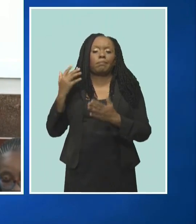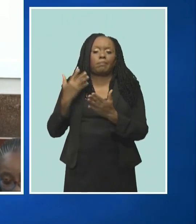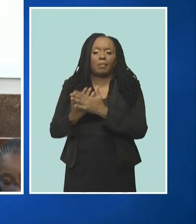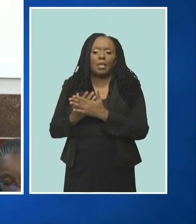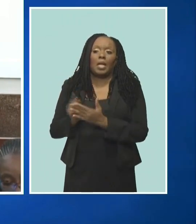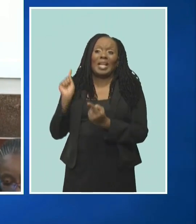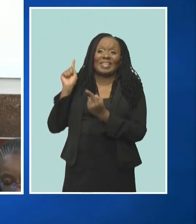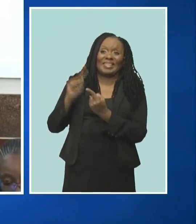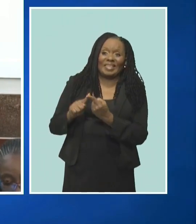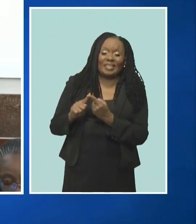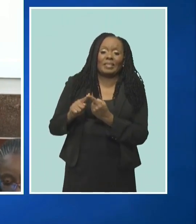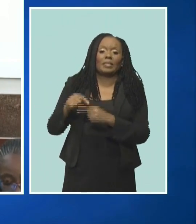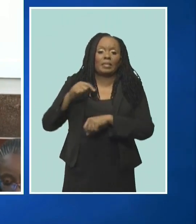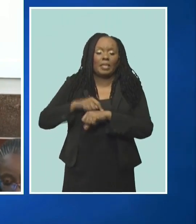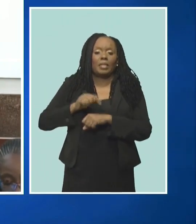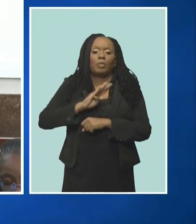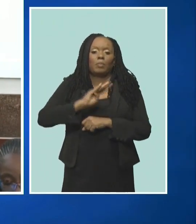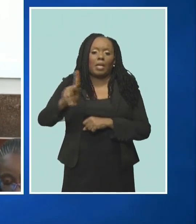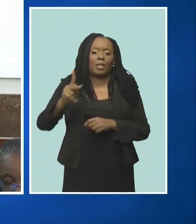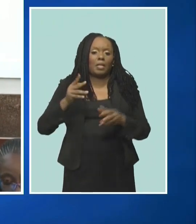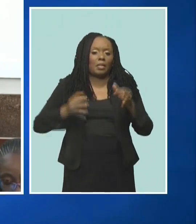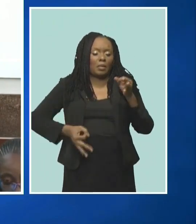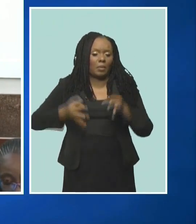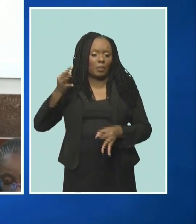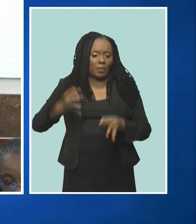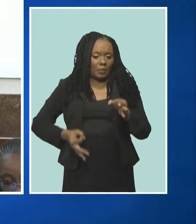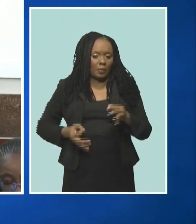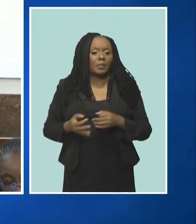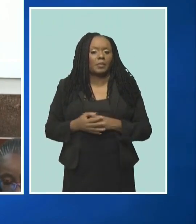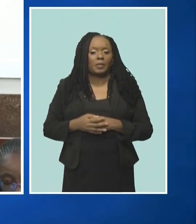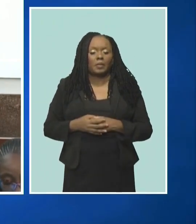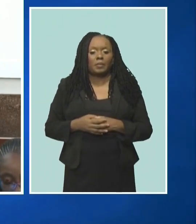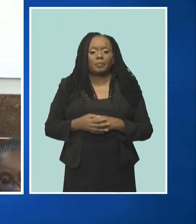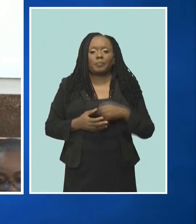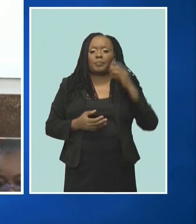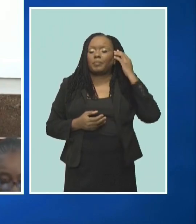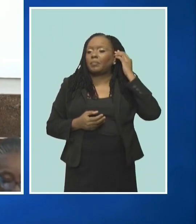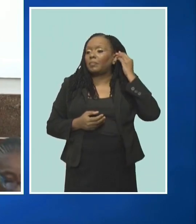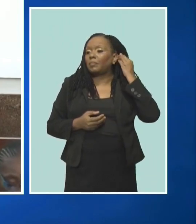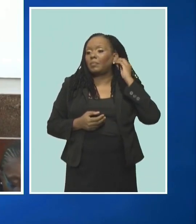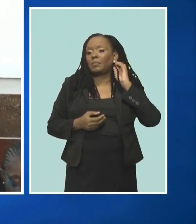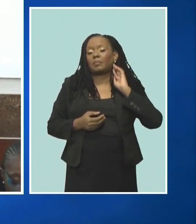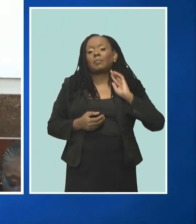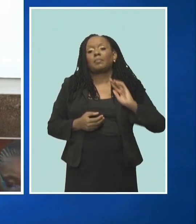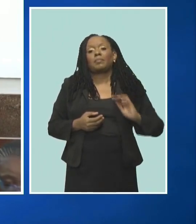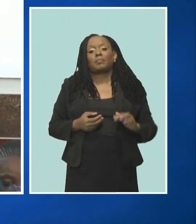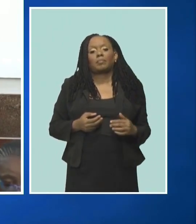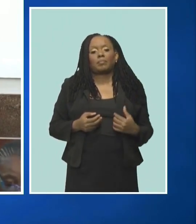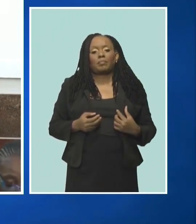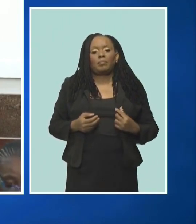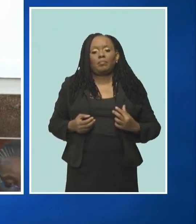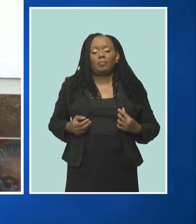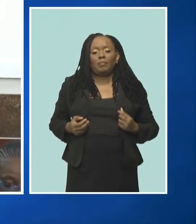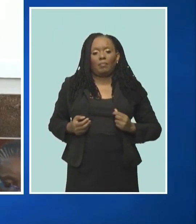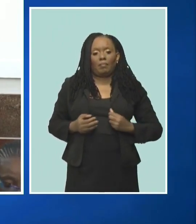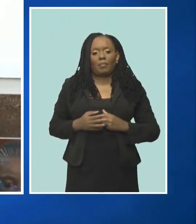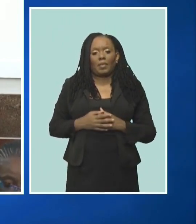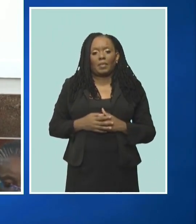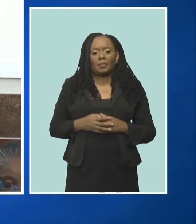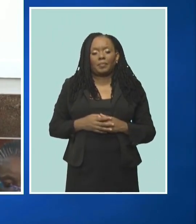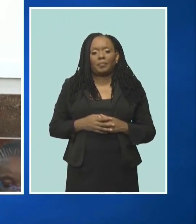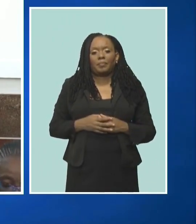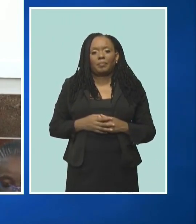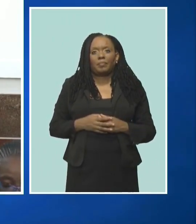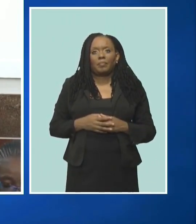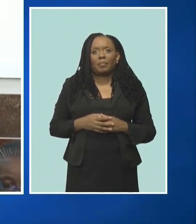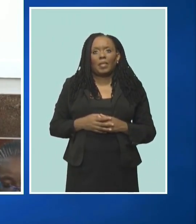of justice for you to be released. So there is now a higher discretion. And of course that discretion, framed with the unless,